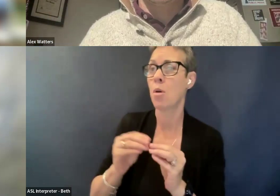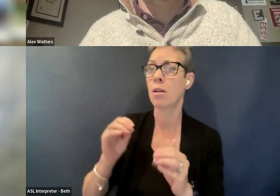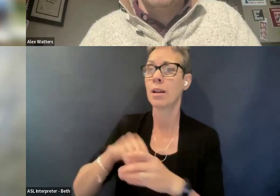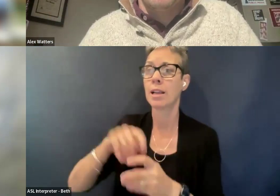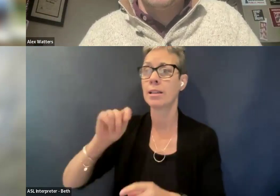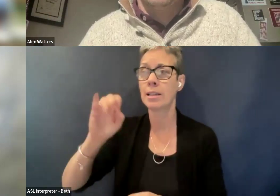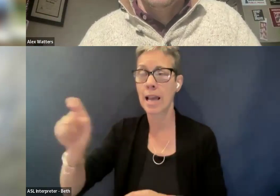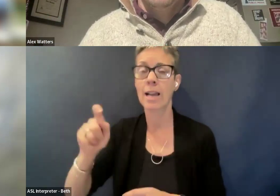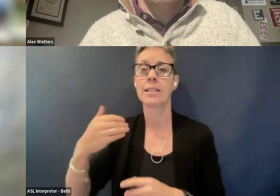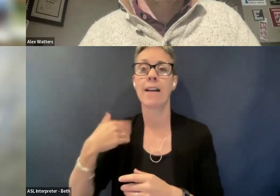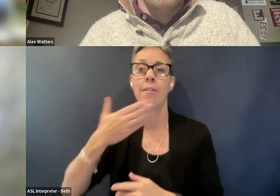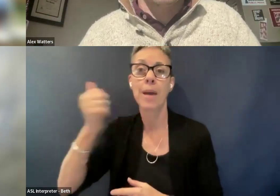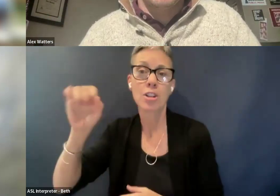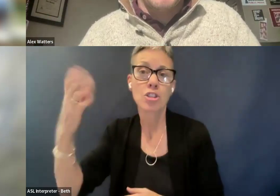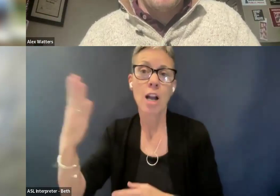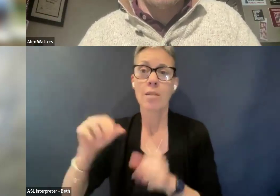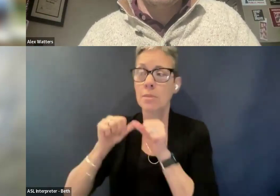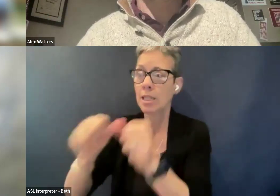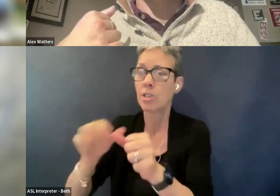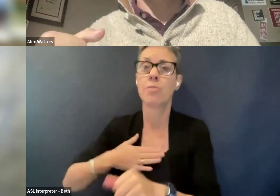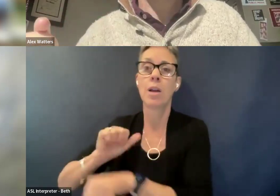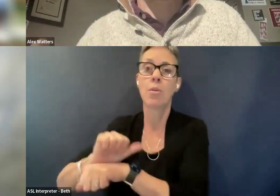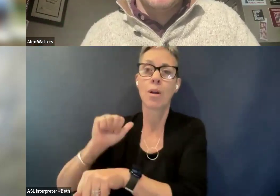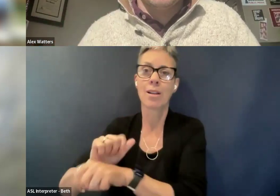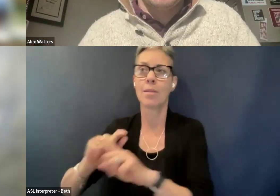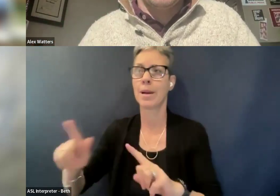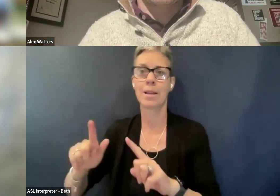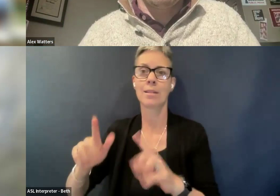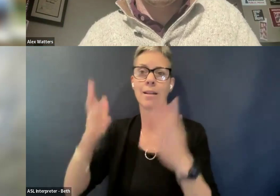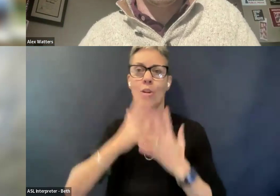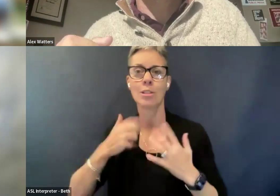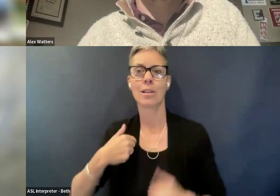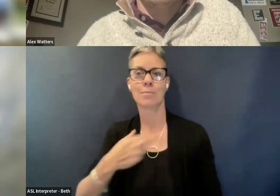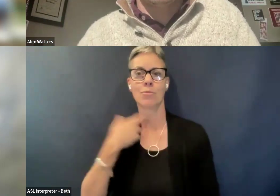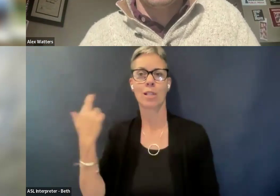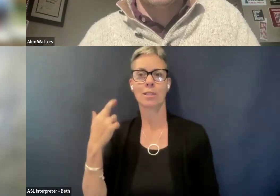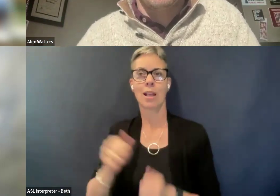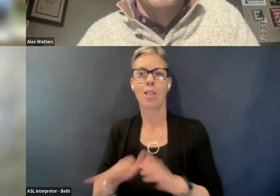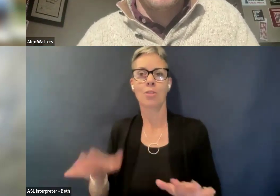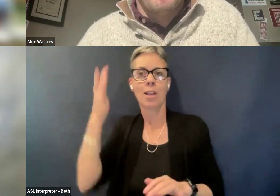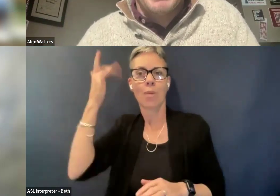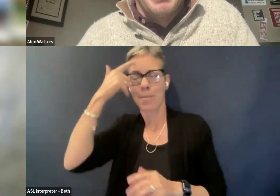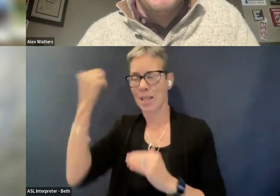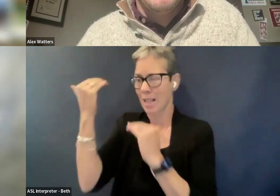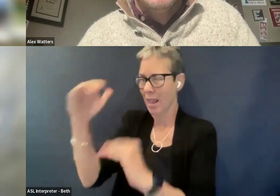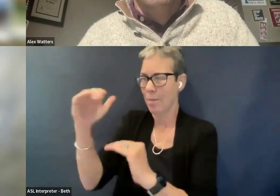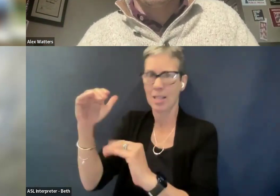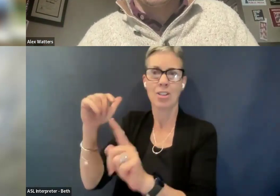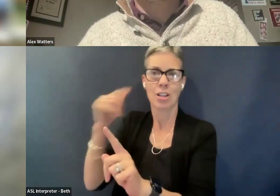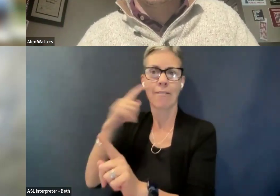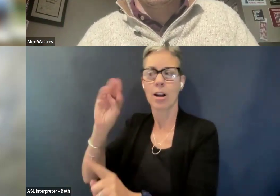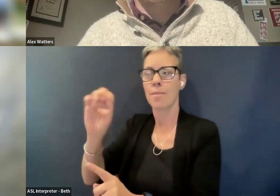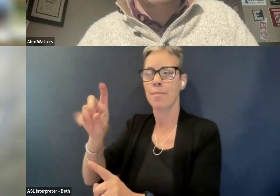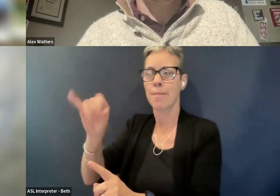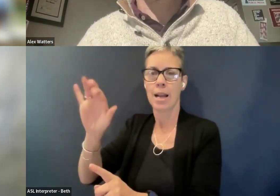I want to stay employed. But unfortunately, I'm at risk of losing these things because of the limitations placed on Medicaid. So